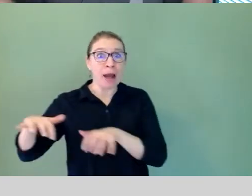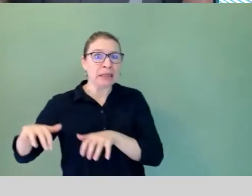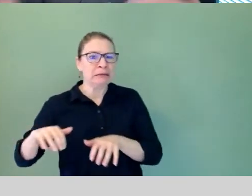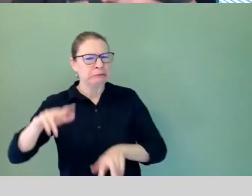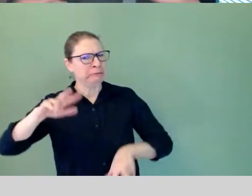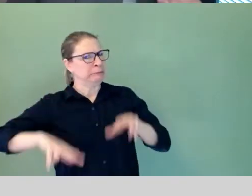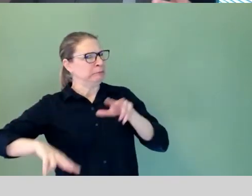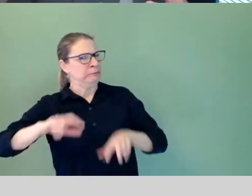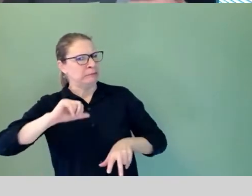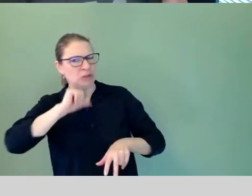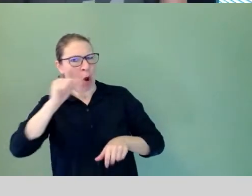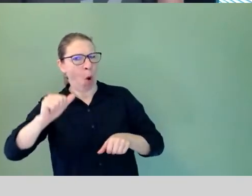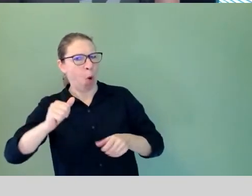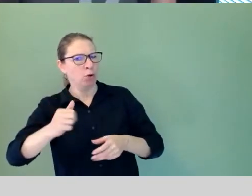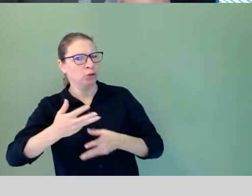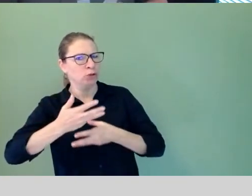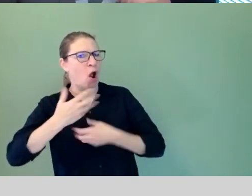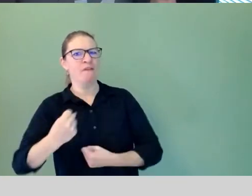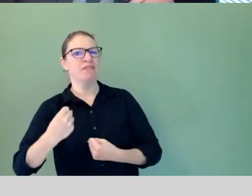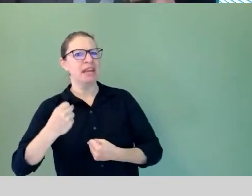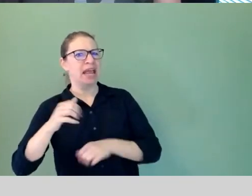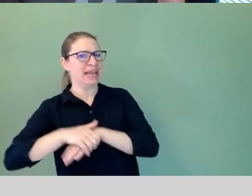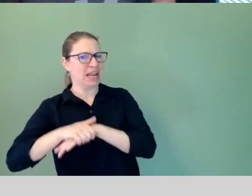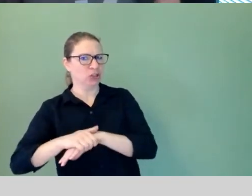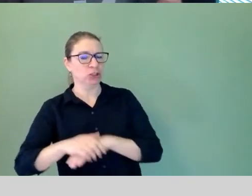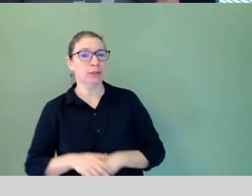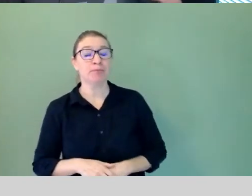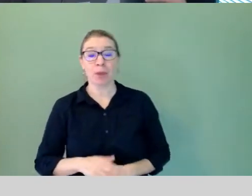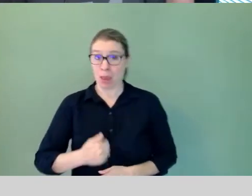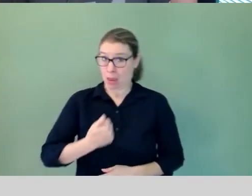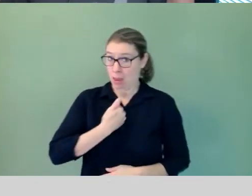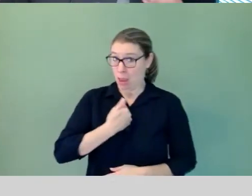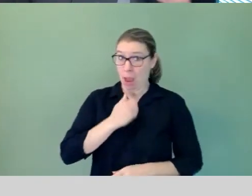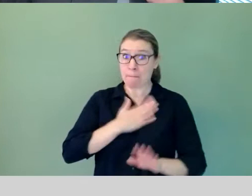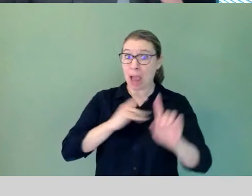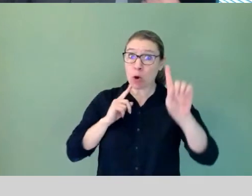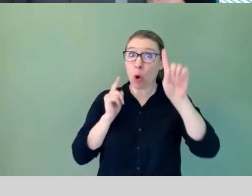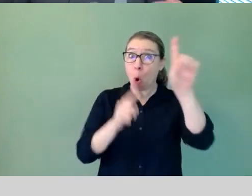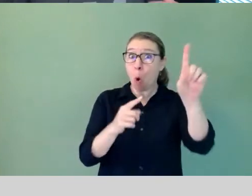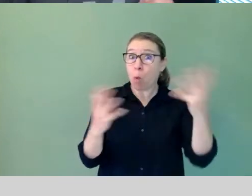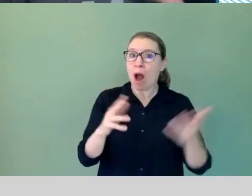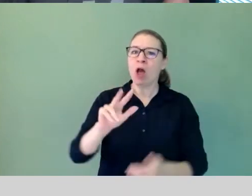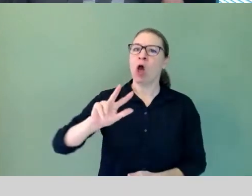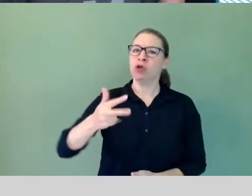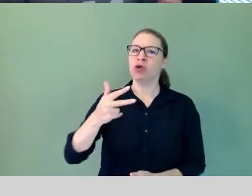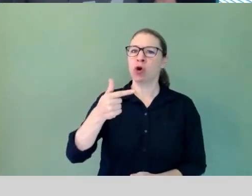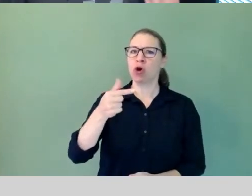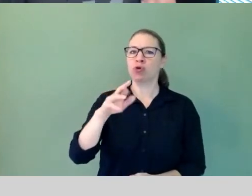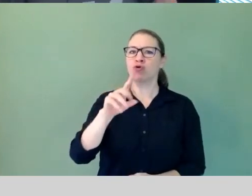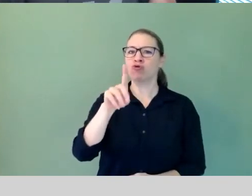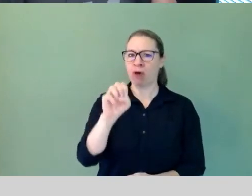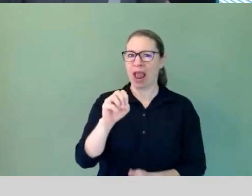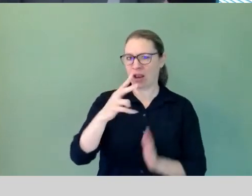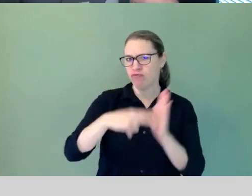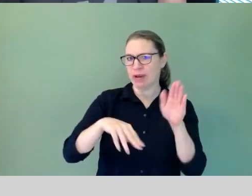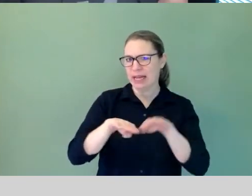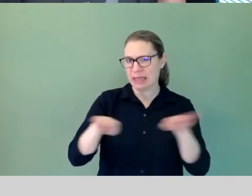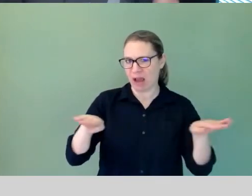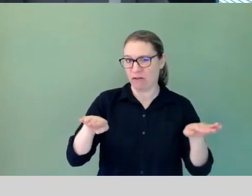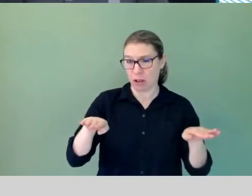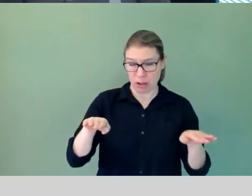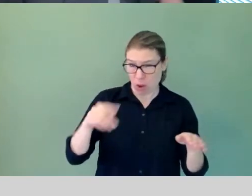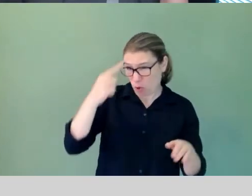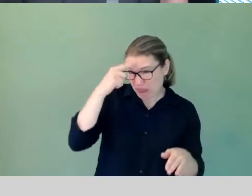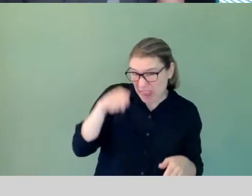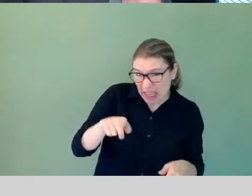natively, and it's just a great way to do it. Personally, I always aim for a third grade reading level, and that may seem low, but it's great. It's to